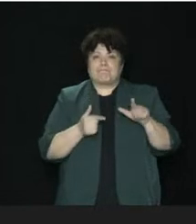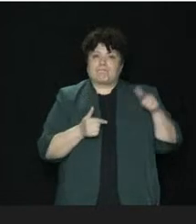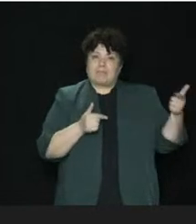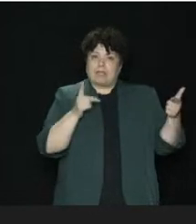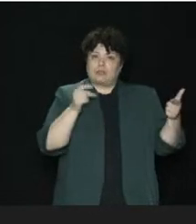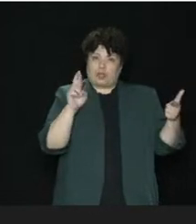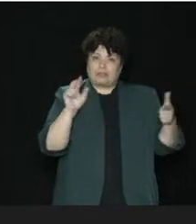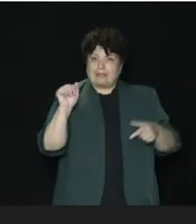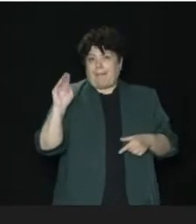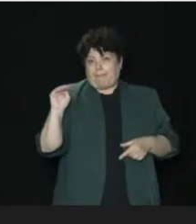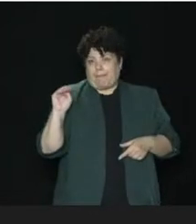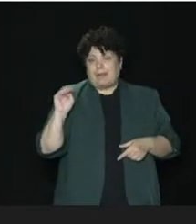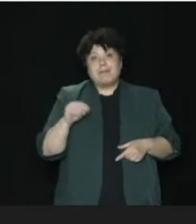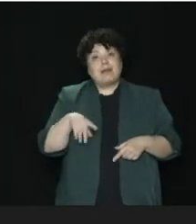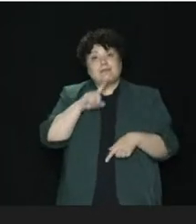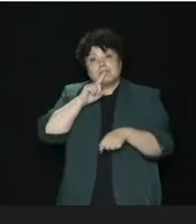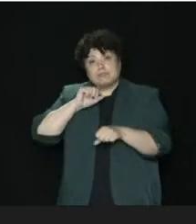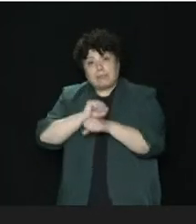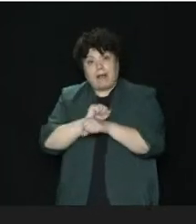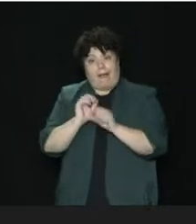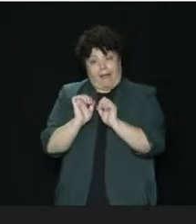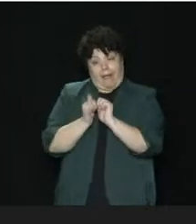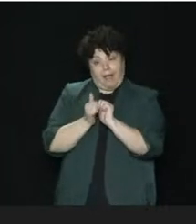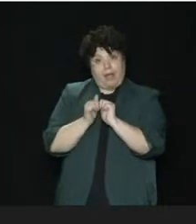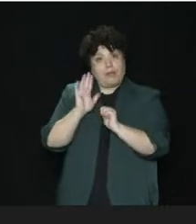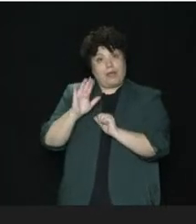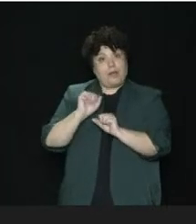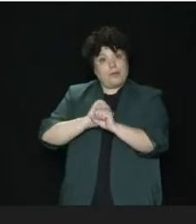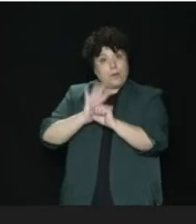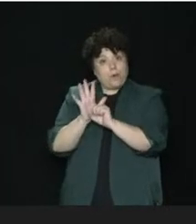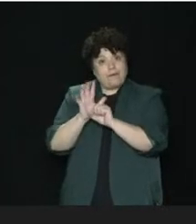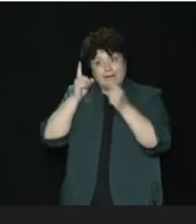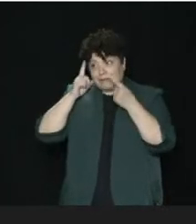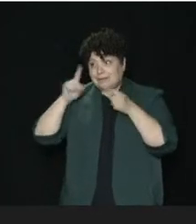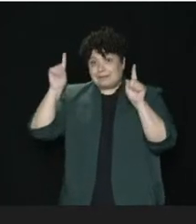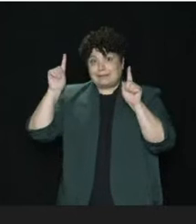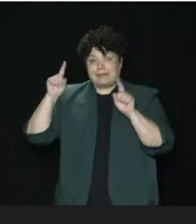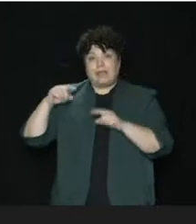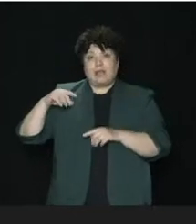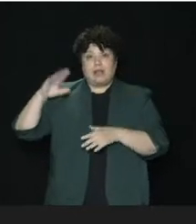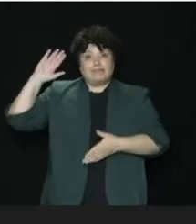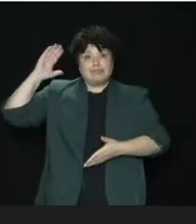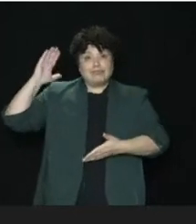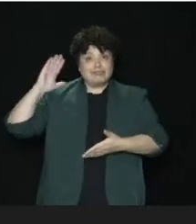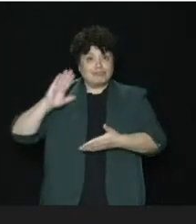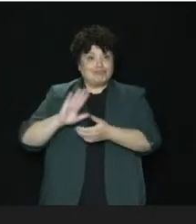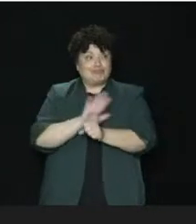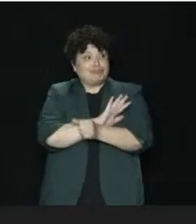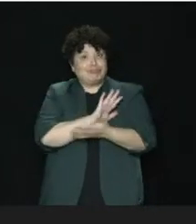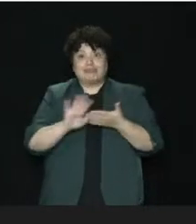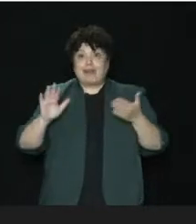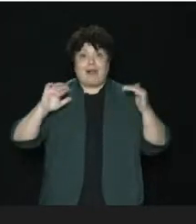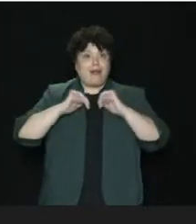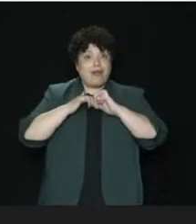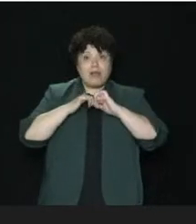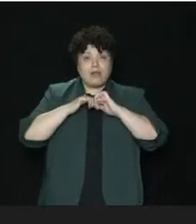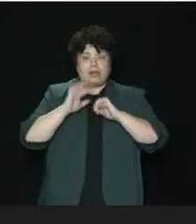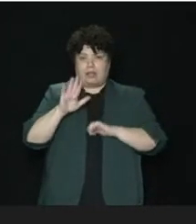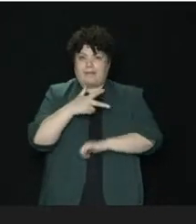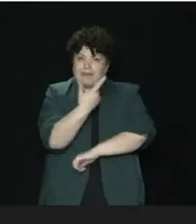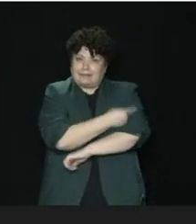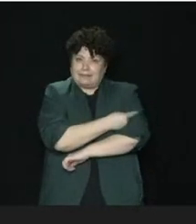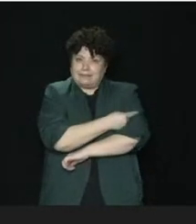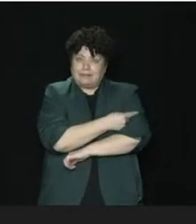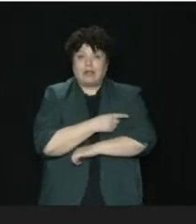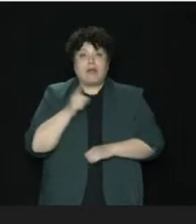the reality is, the way we get through this pandemic is to get vaccinated with whatever